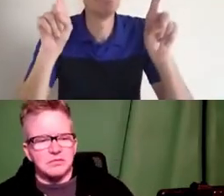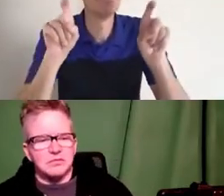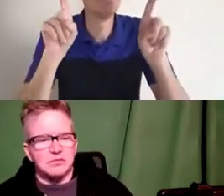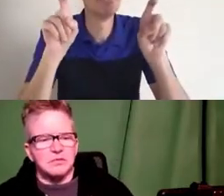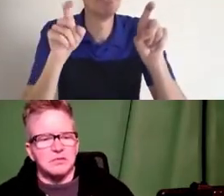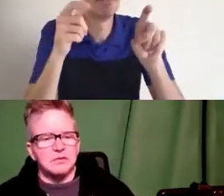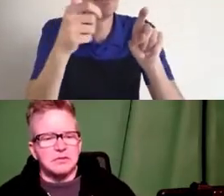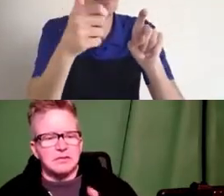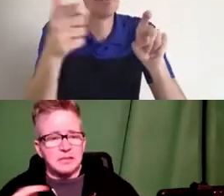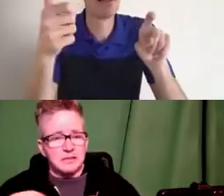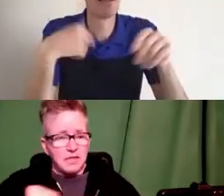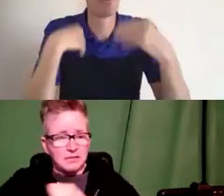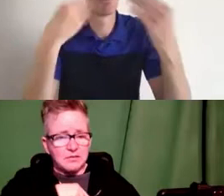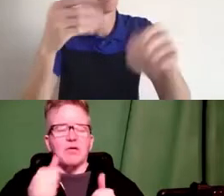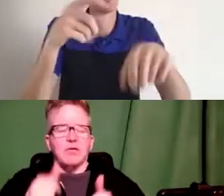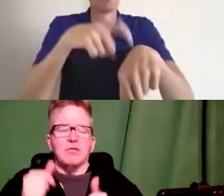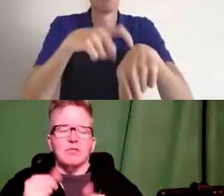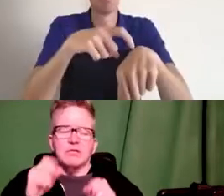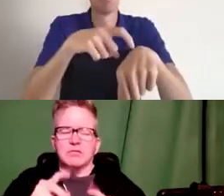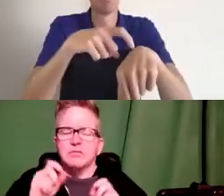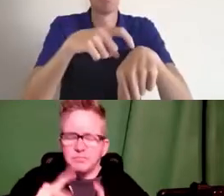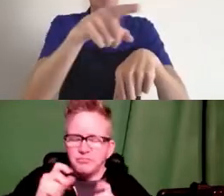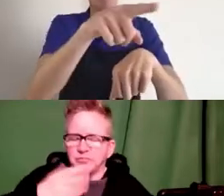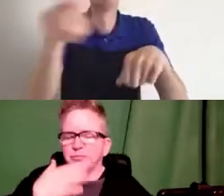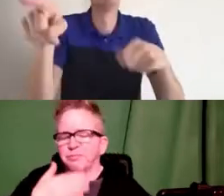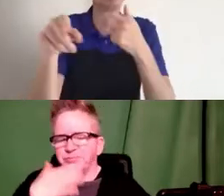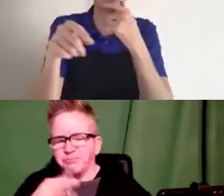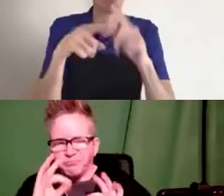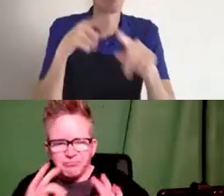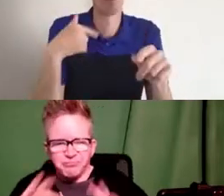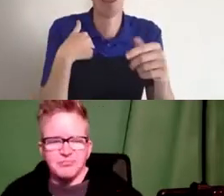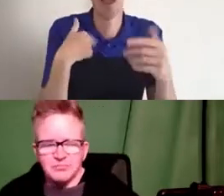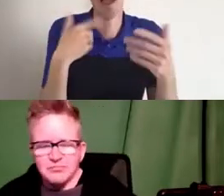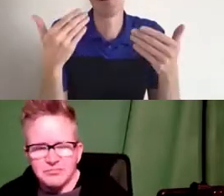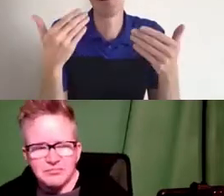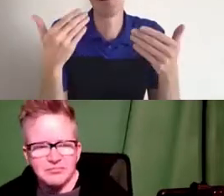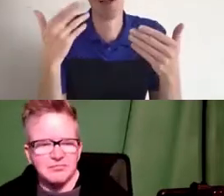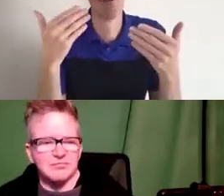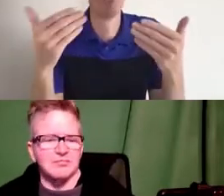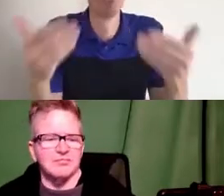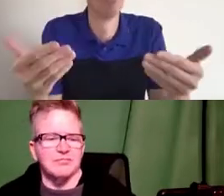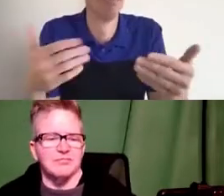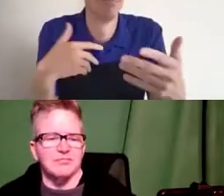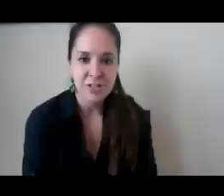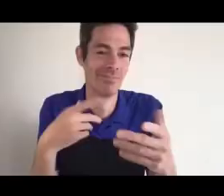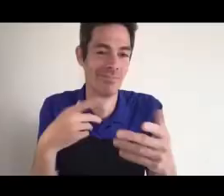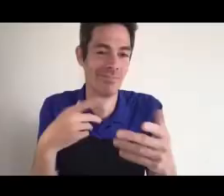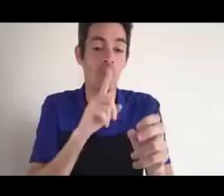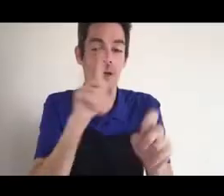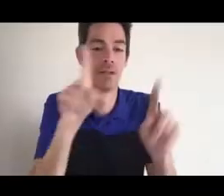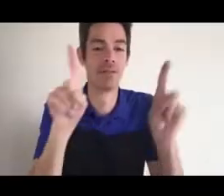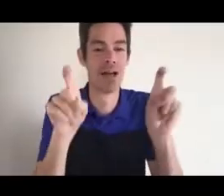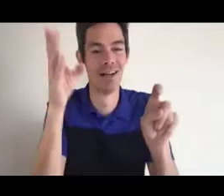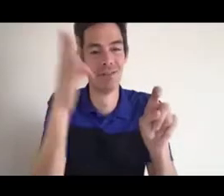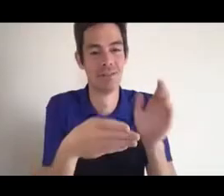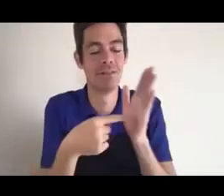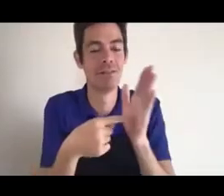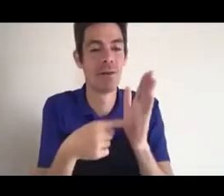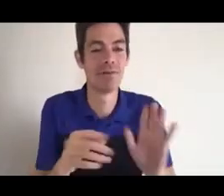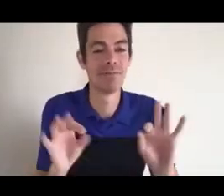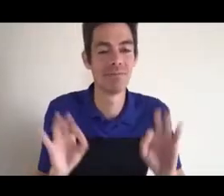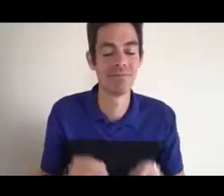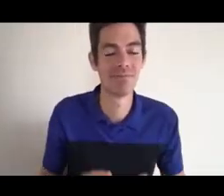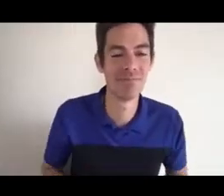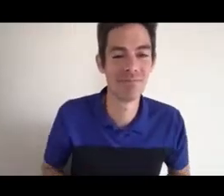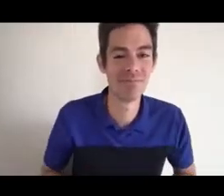for. Yes, it's just for you to test yourselves. Oh, okay, thank you. I realized that